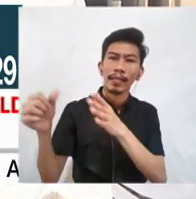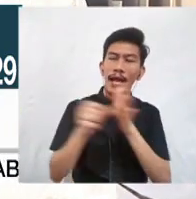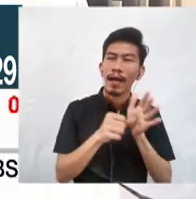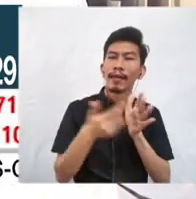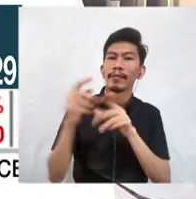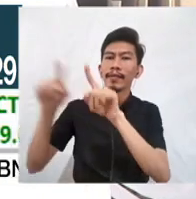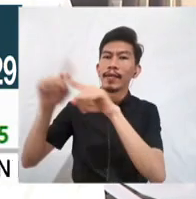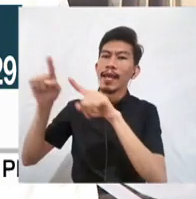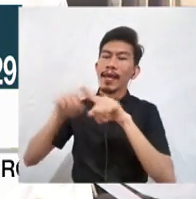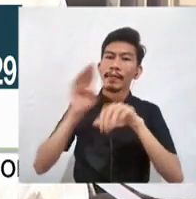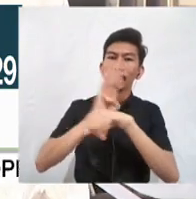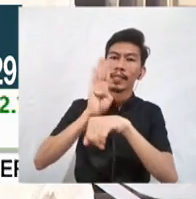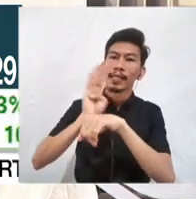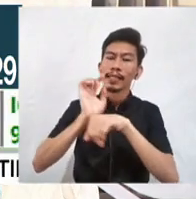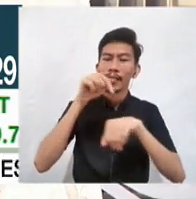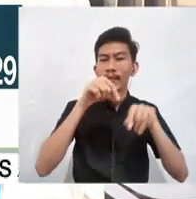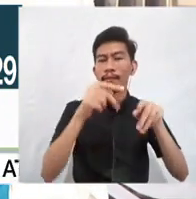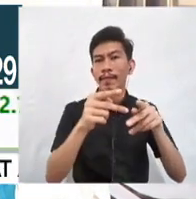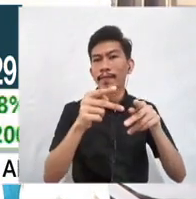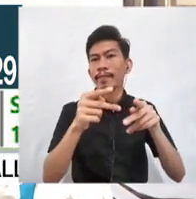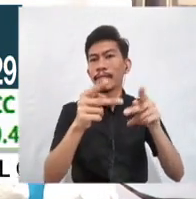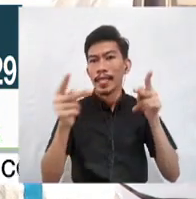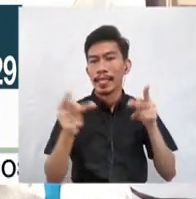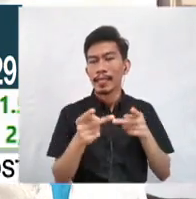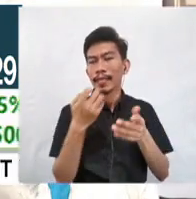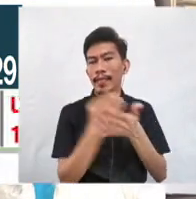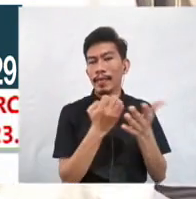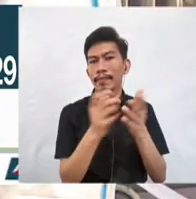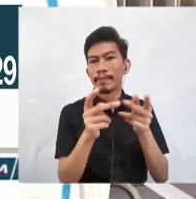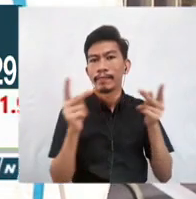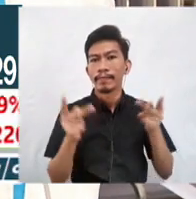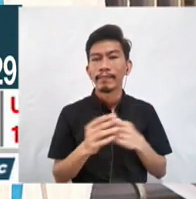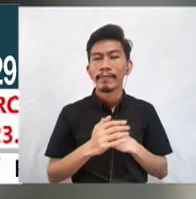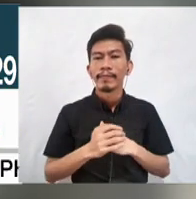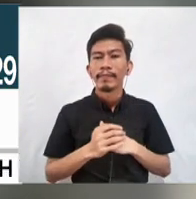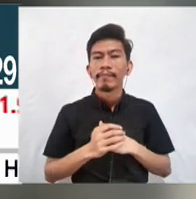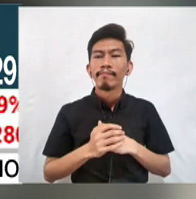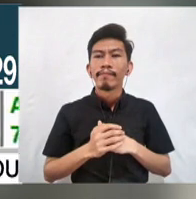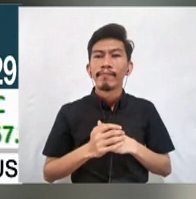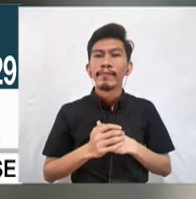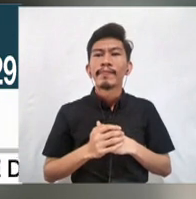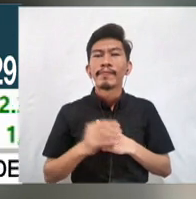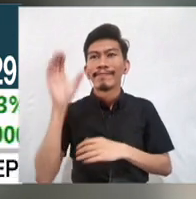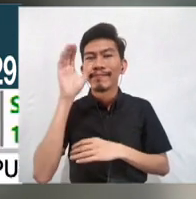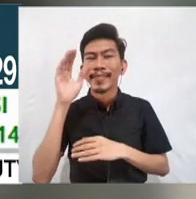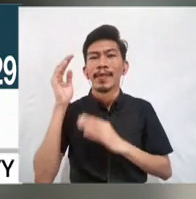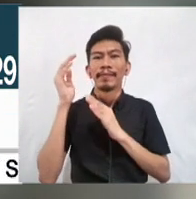the world to mm-hmm. locate in these different types of economic zones. Mm-hmm. So mm-hmm. we are looking forward